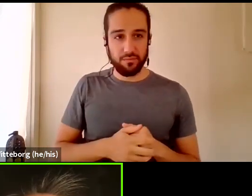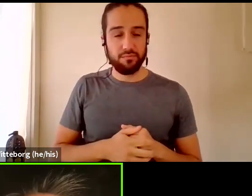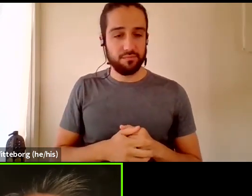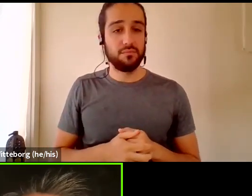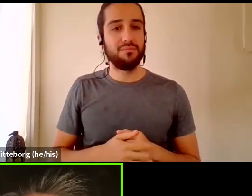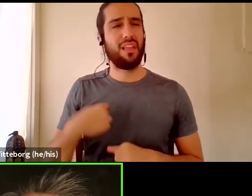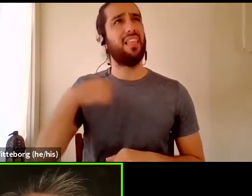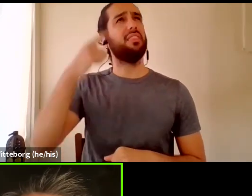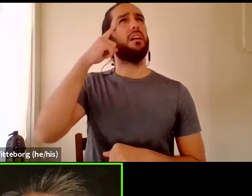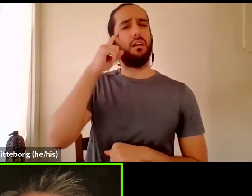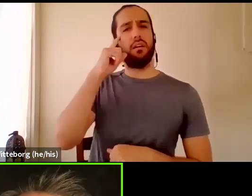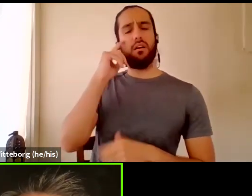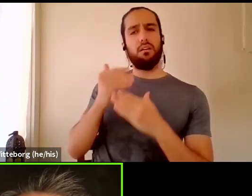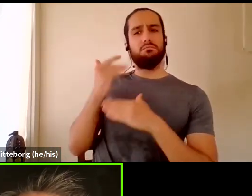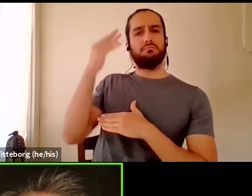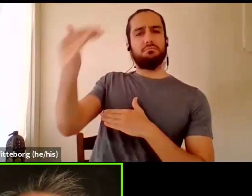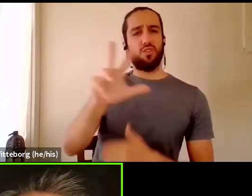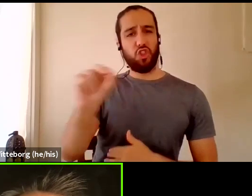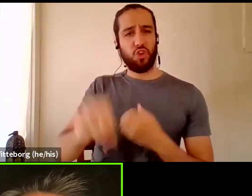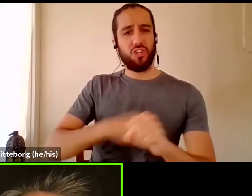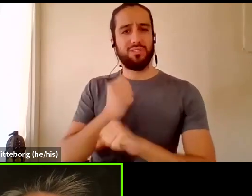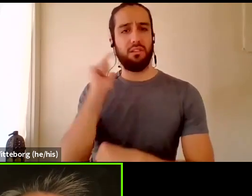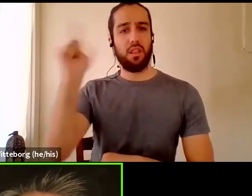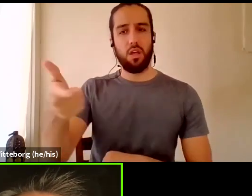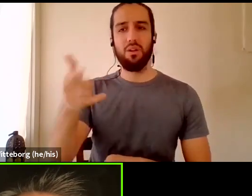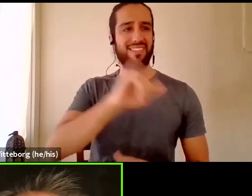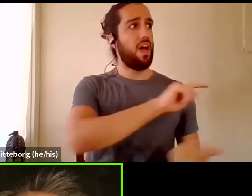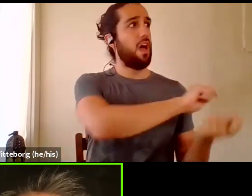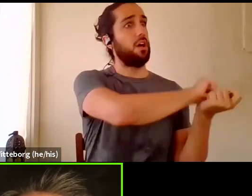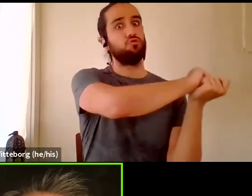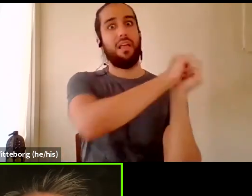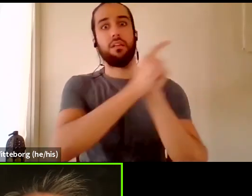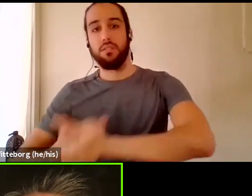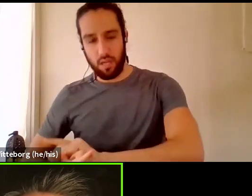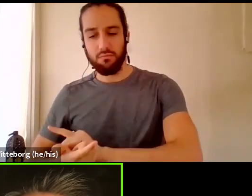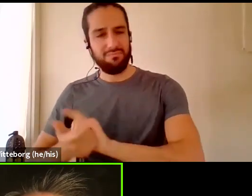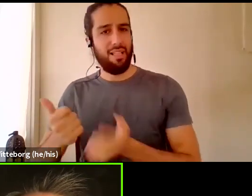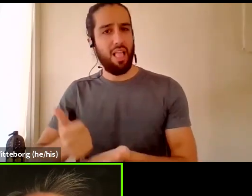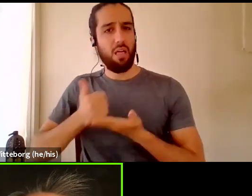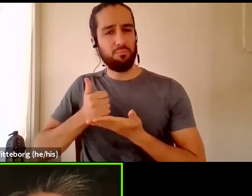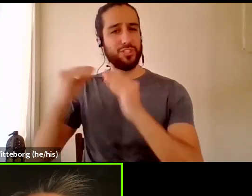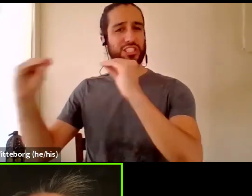it translates into my teaching. That one of the first things I do with students is